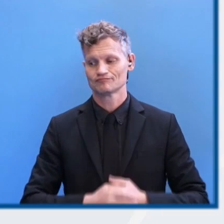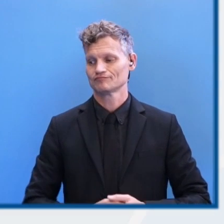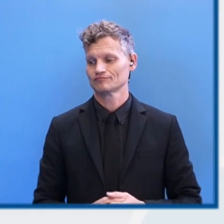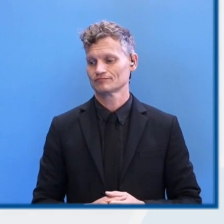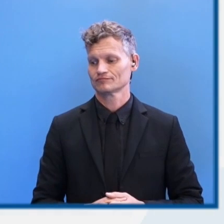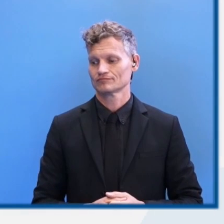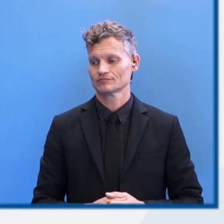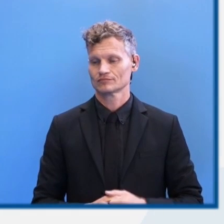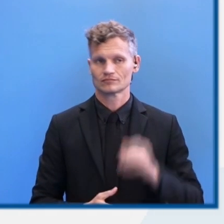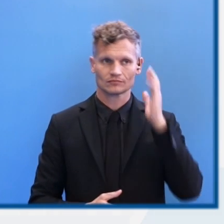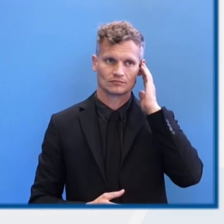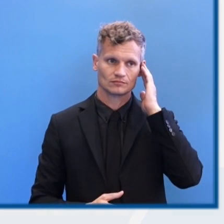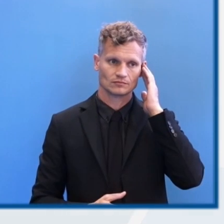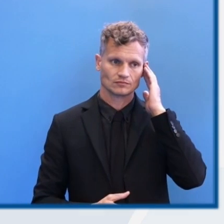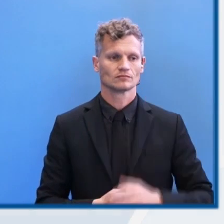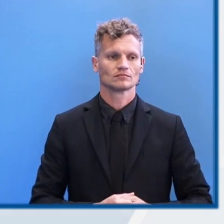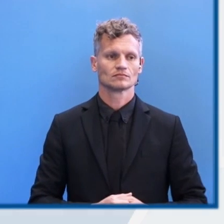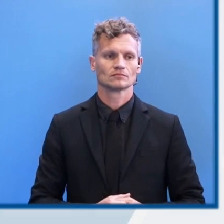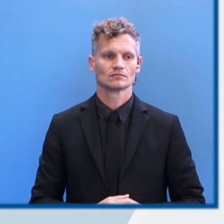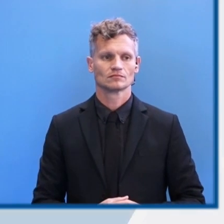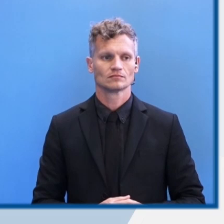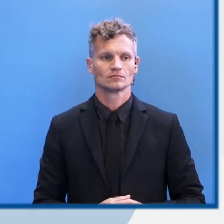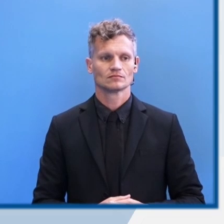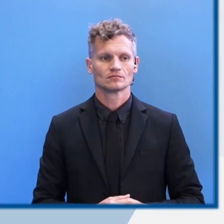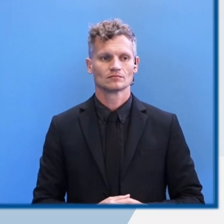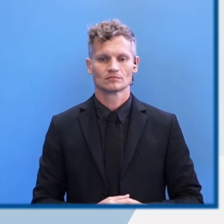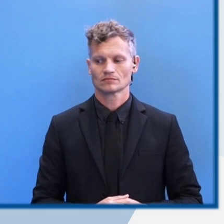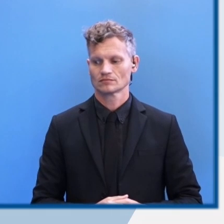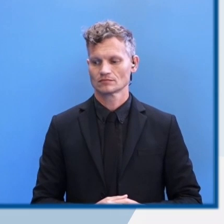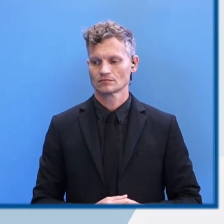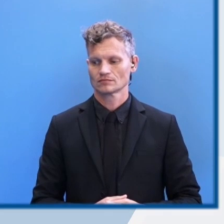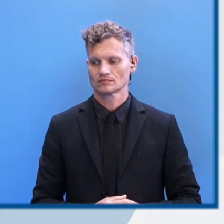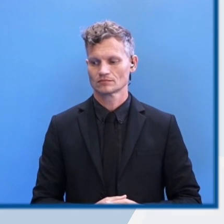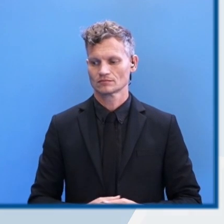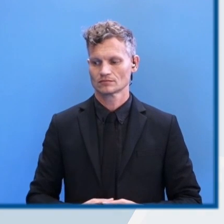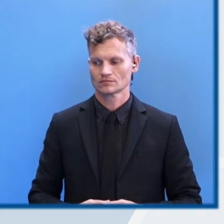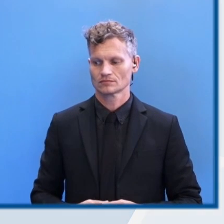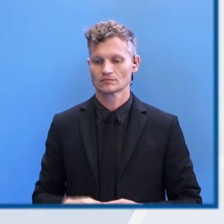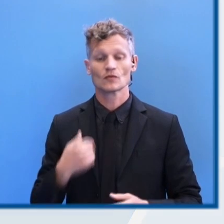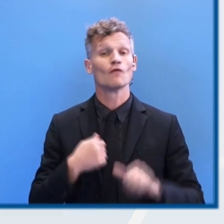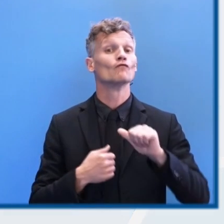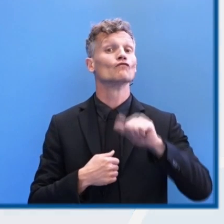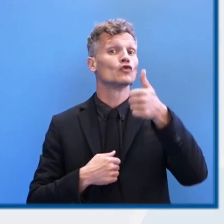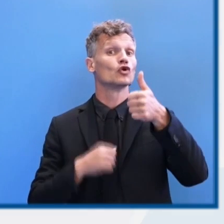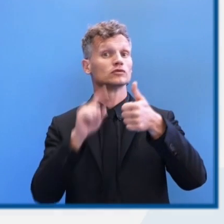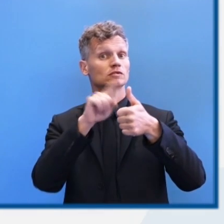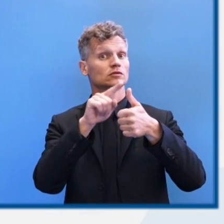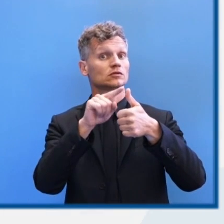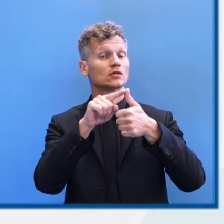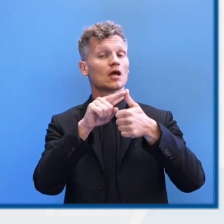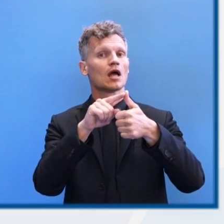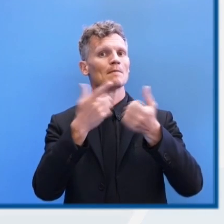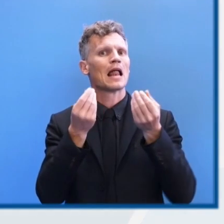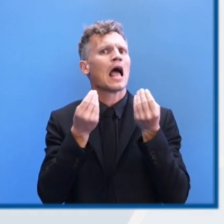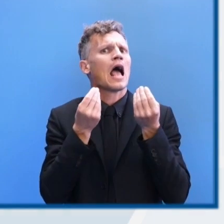silos, I think the first one is really that there is a goodwill of the participants